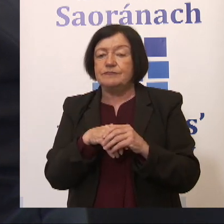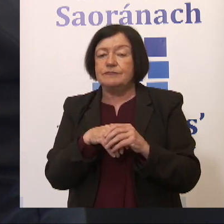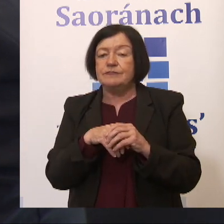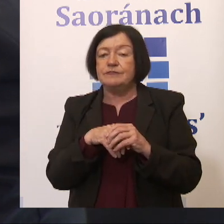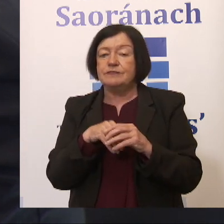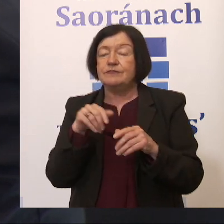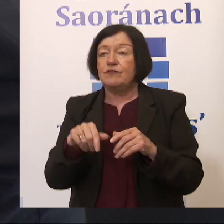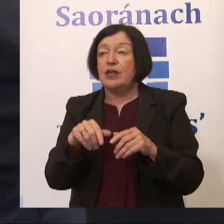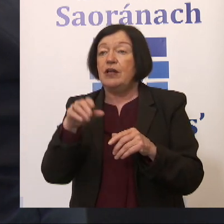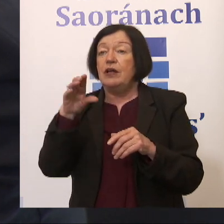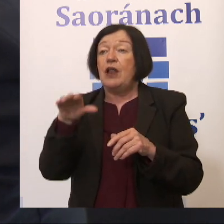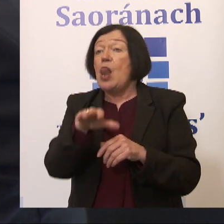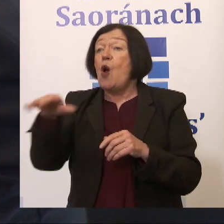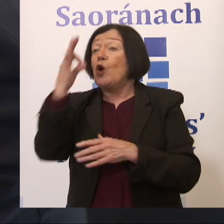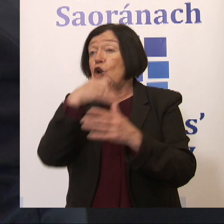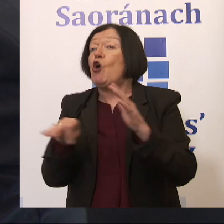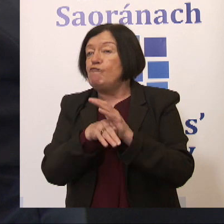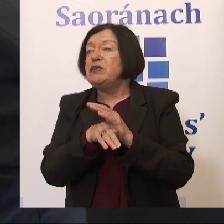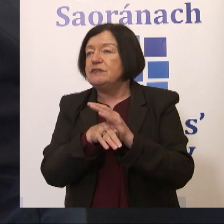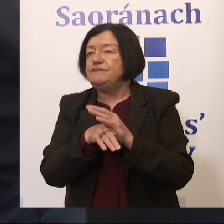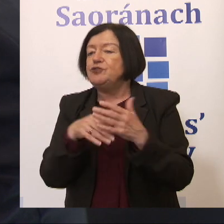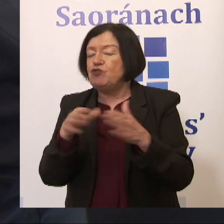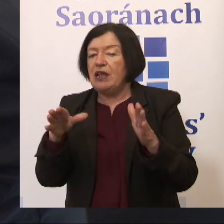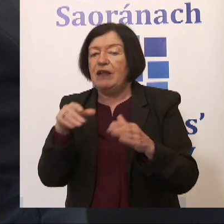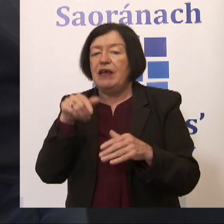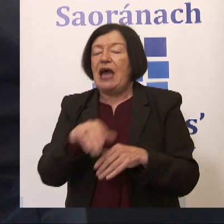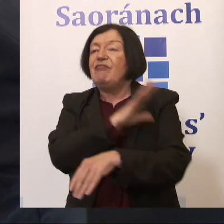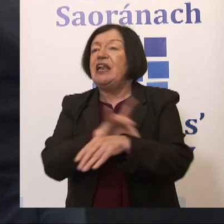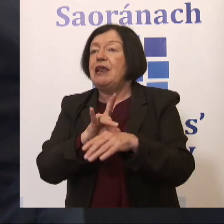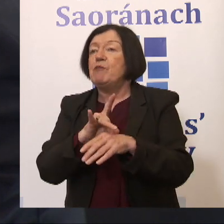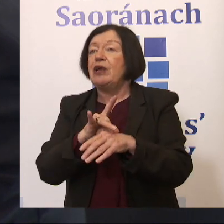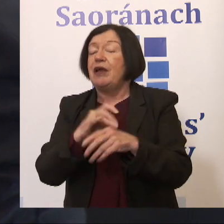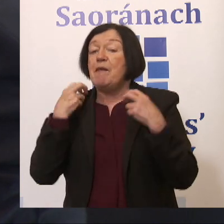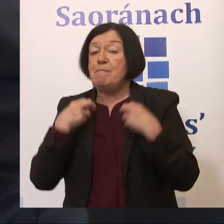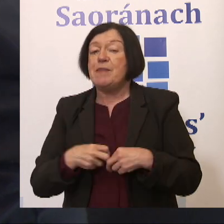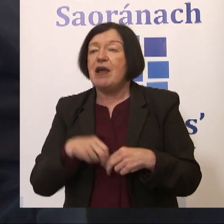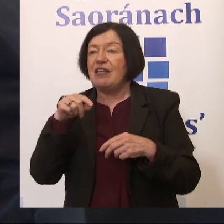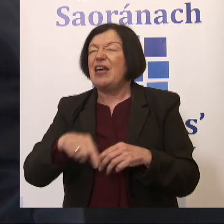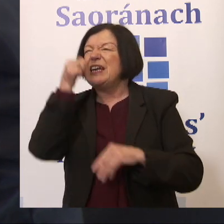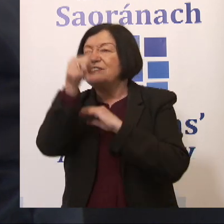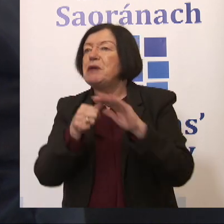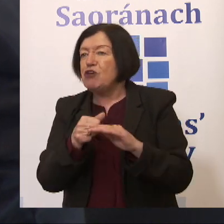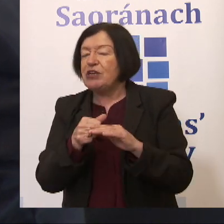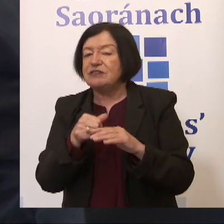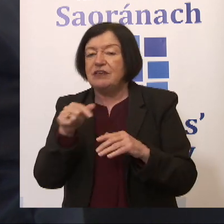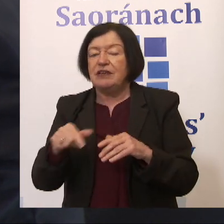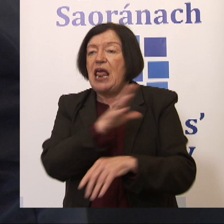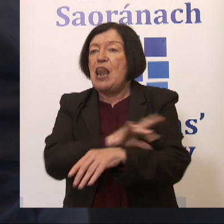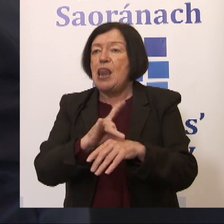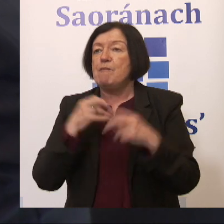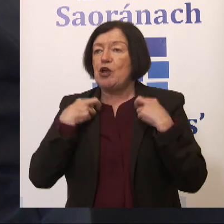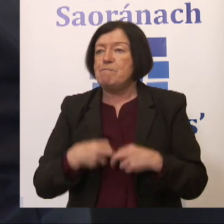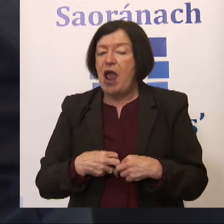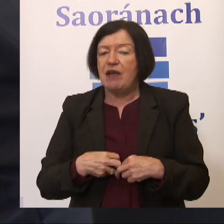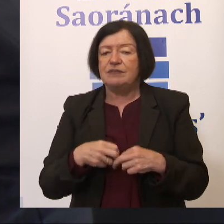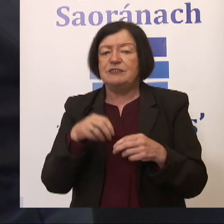I suppose local government generally, and around the Limerick Mayor piece, and particularly that experience around the Limerick Mayor. But